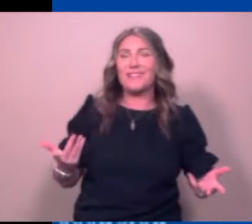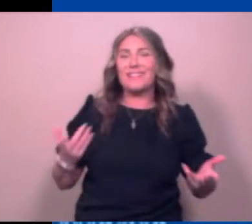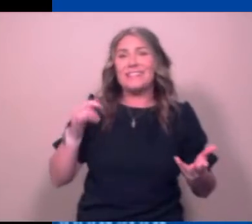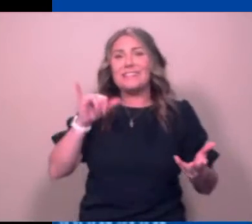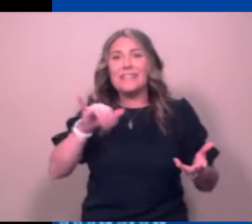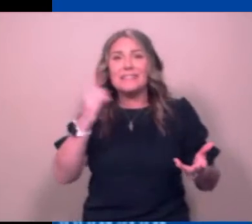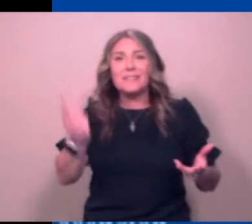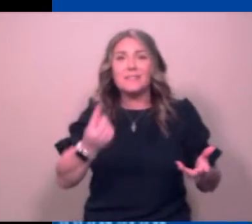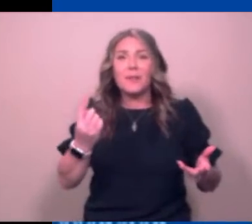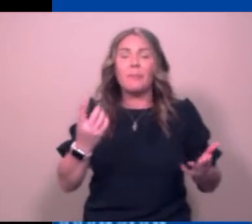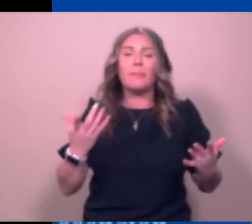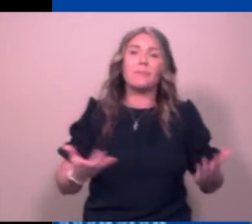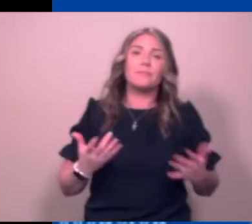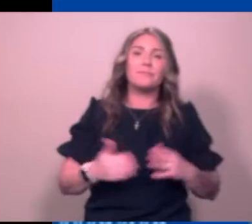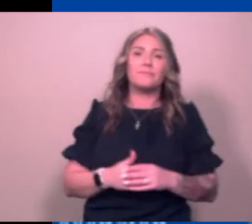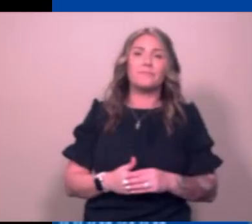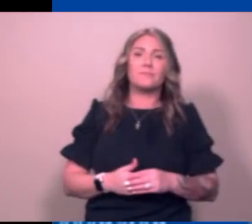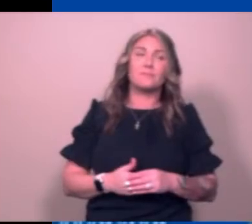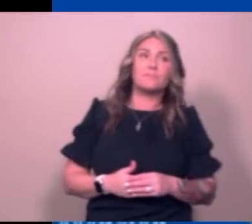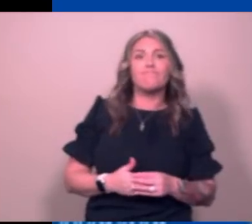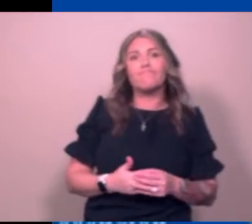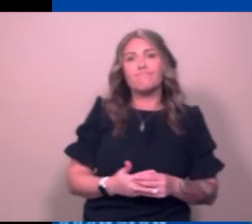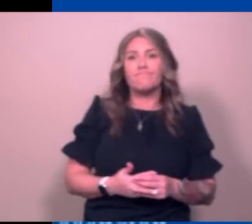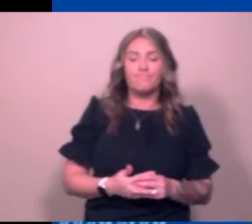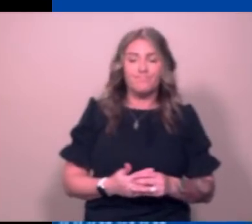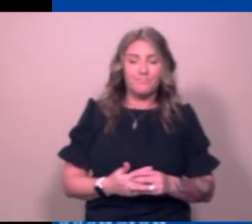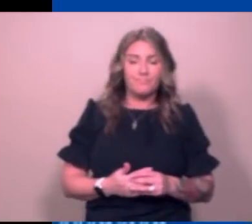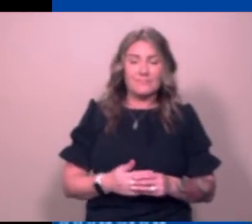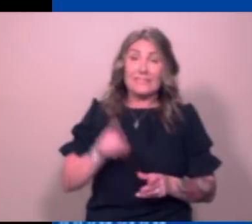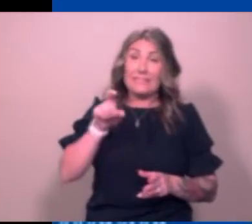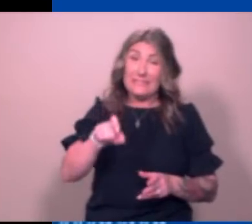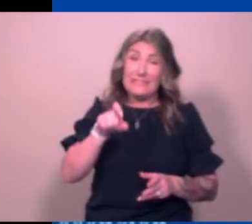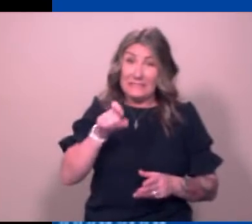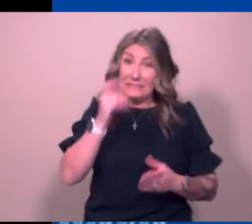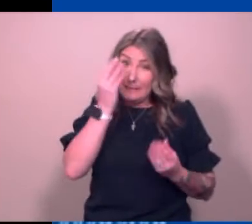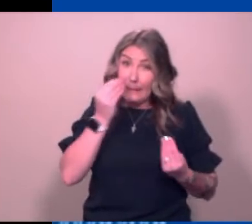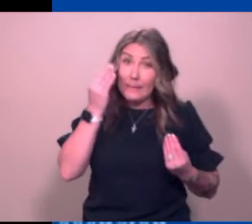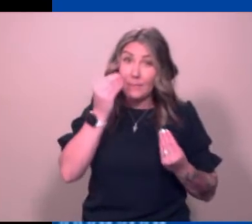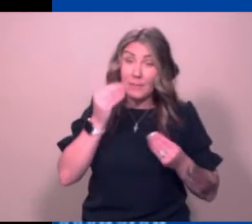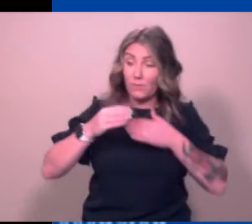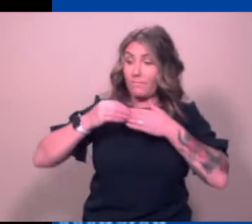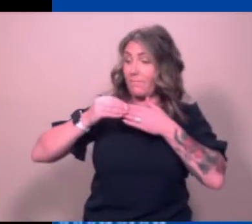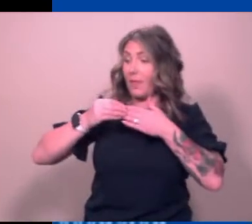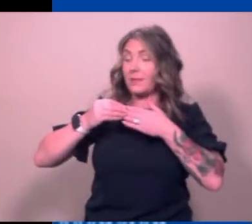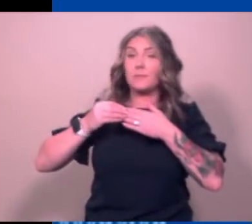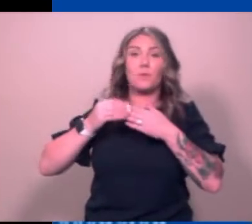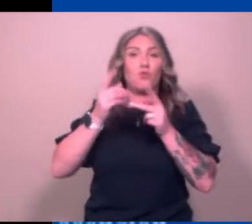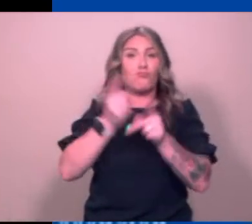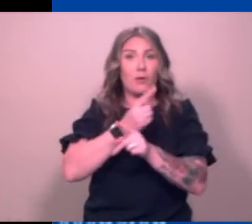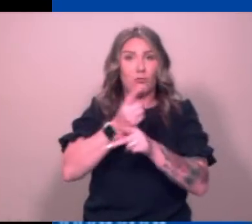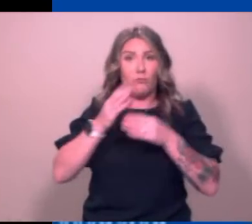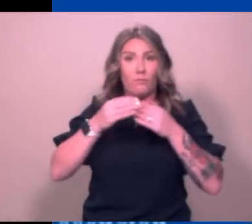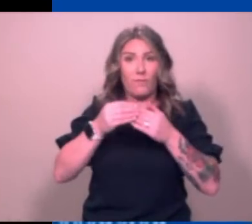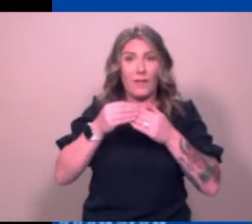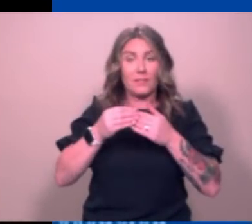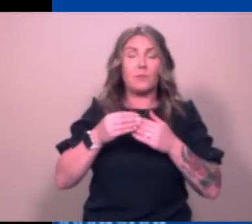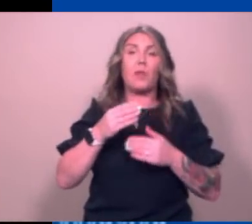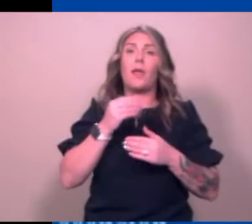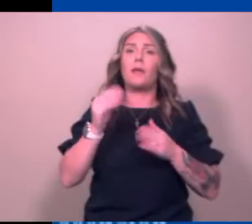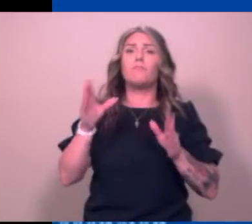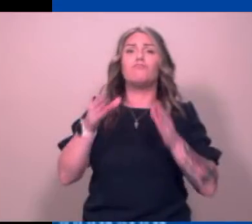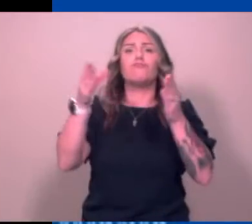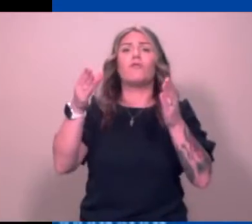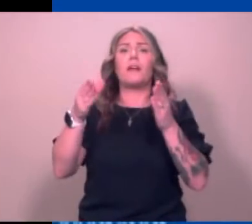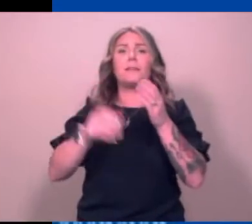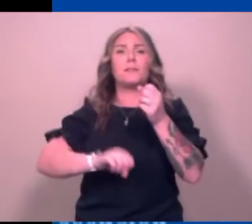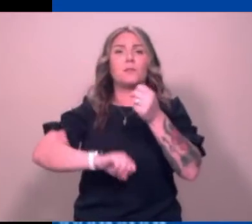that I think the state could consider. So flexibility, regulatory flexibility, but also providing some